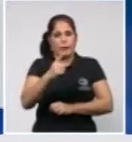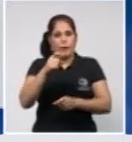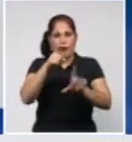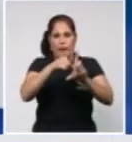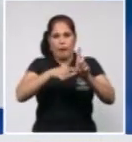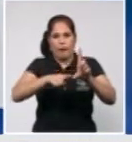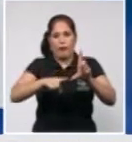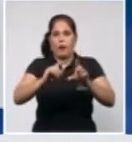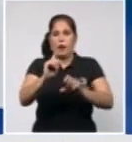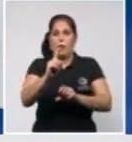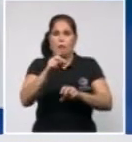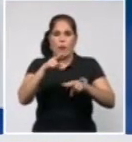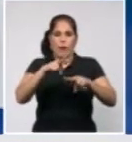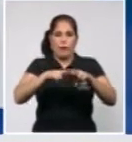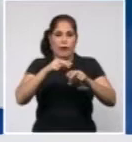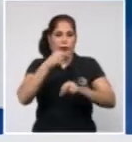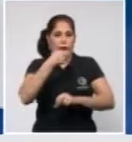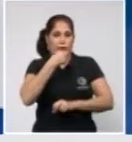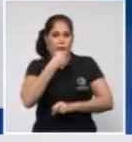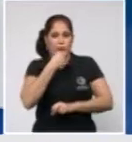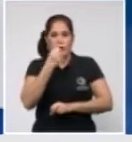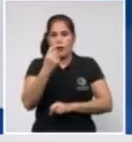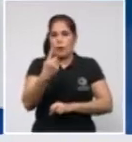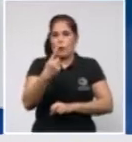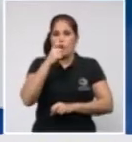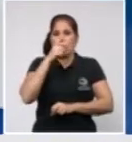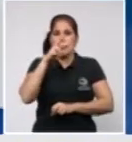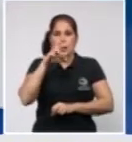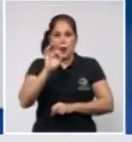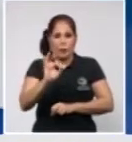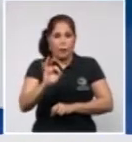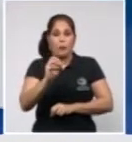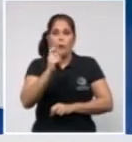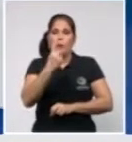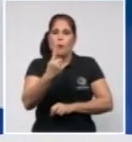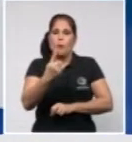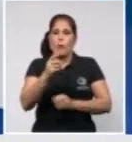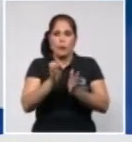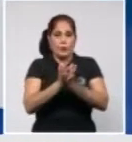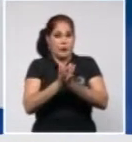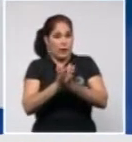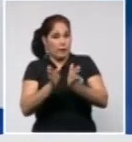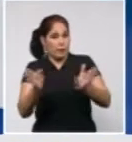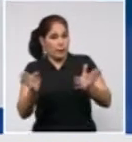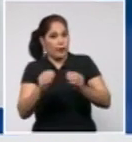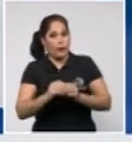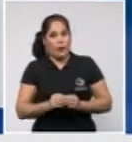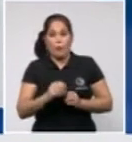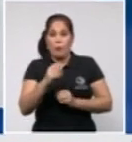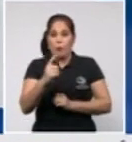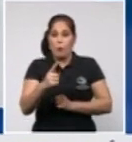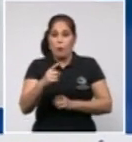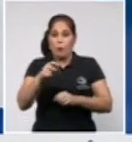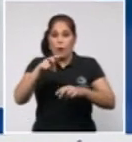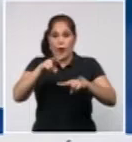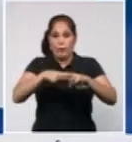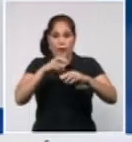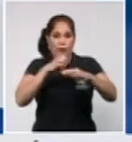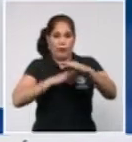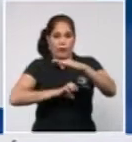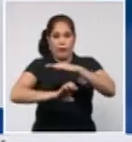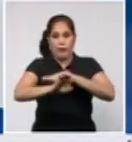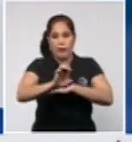1, San Miguel, 1, Habana del Este, 1, La Lisa,